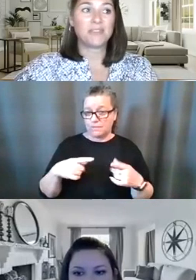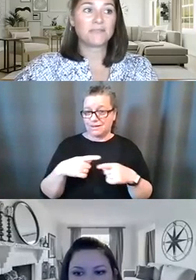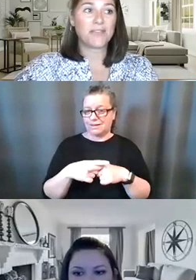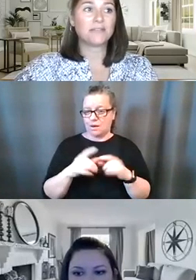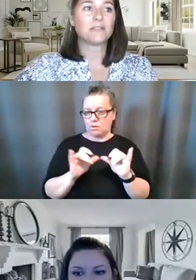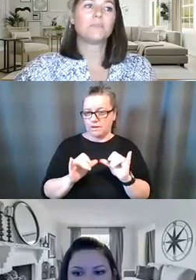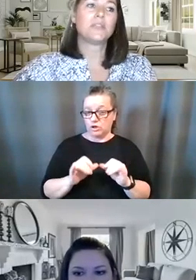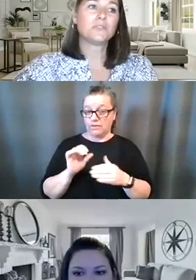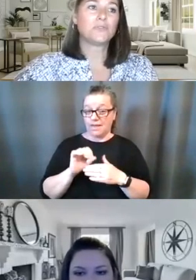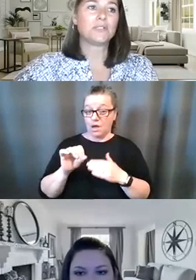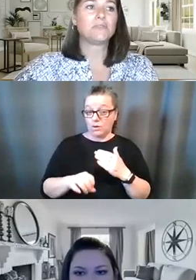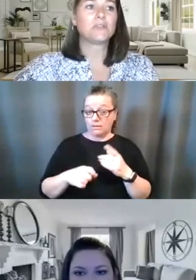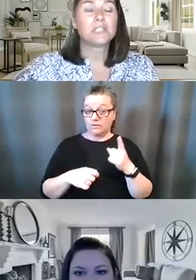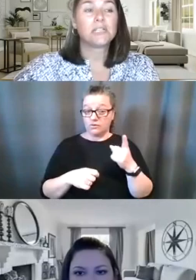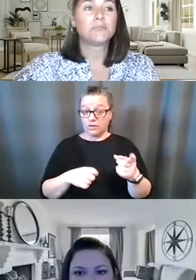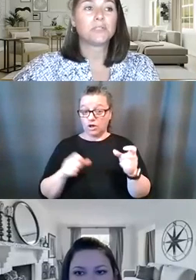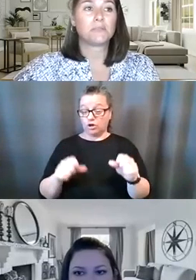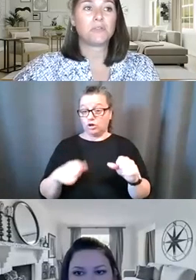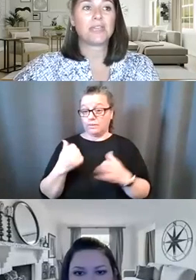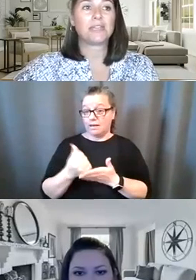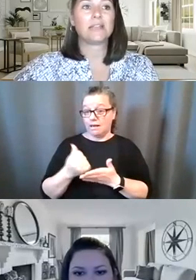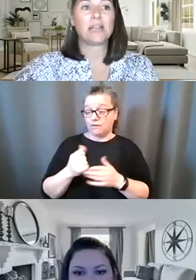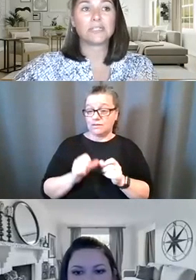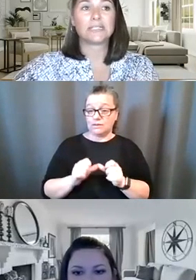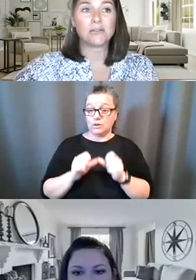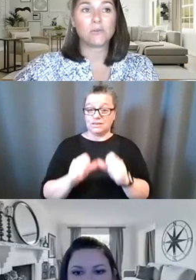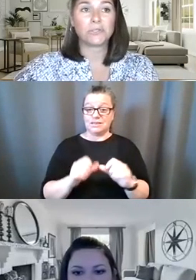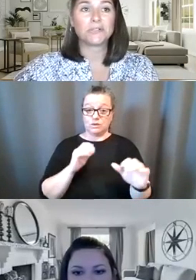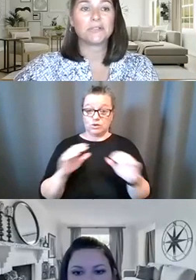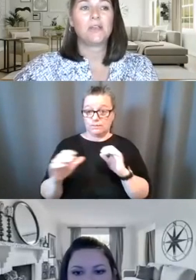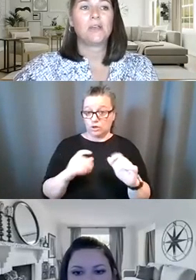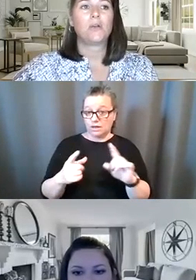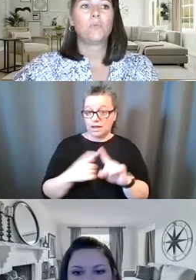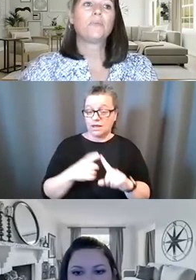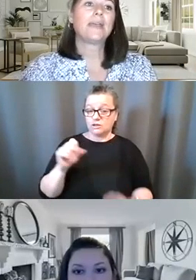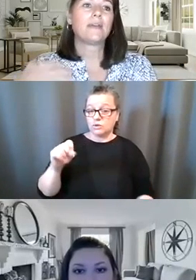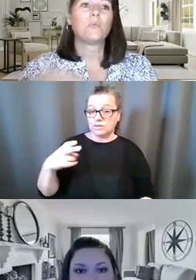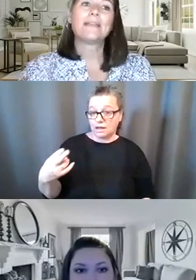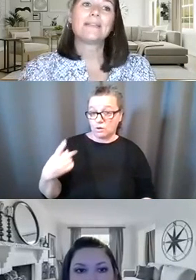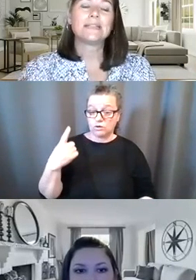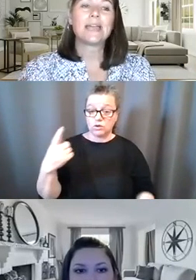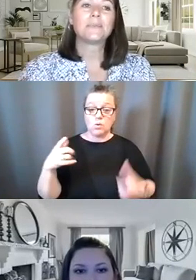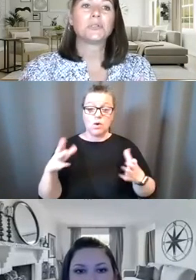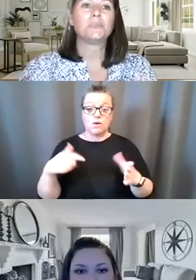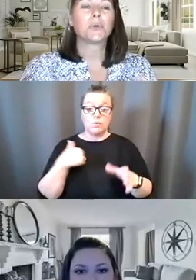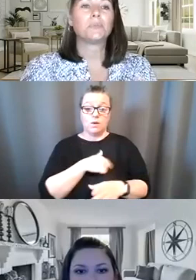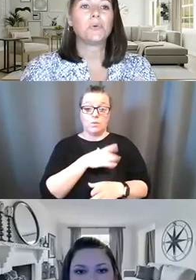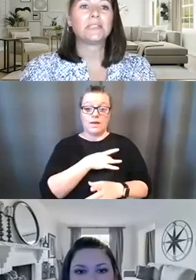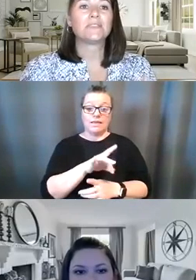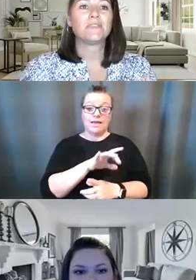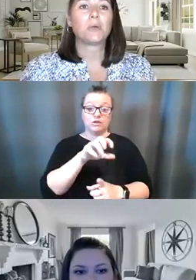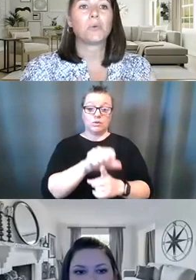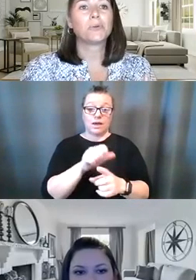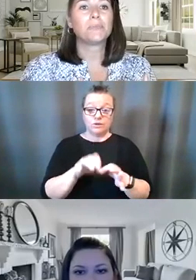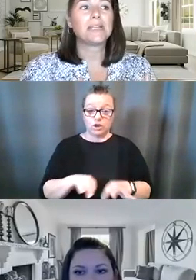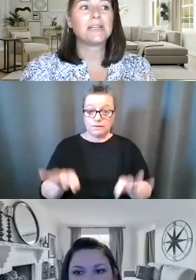from this phase could be useful as you continue to communicate out to stakeholders. One way that we like to capture important points